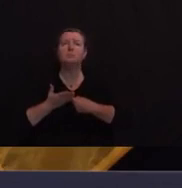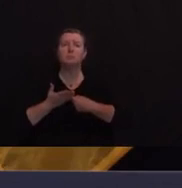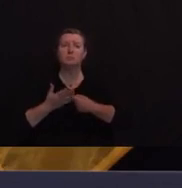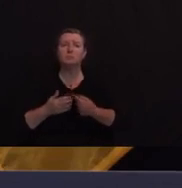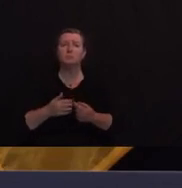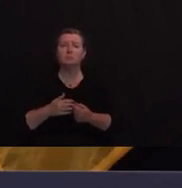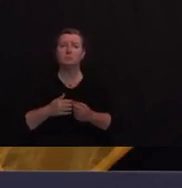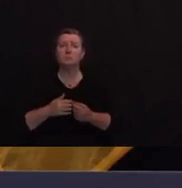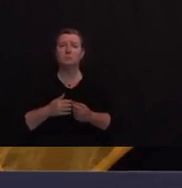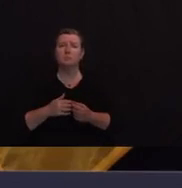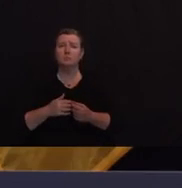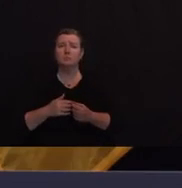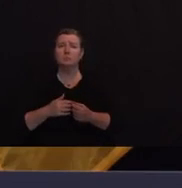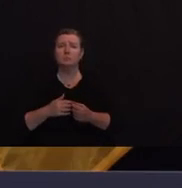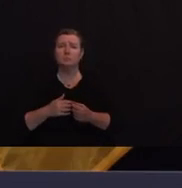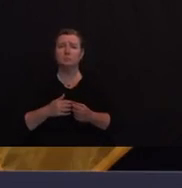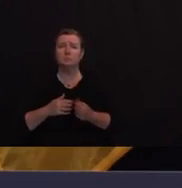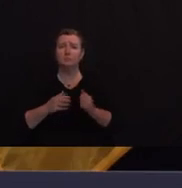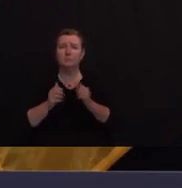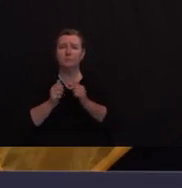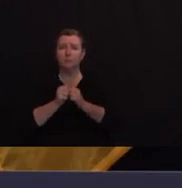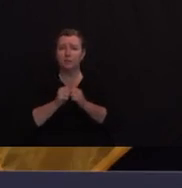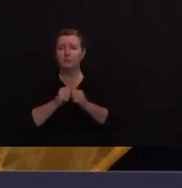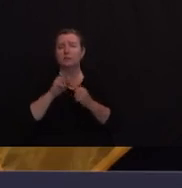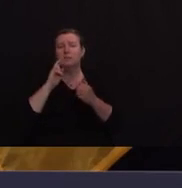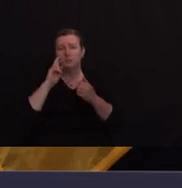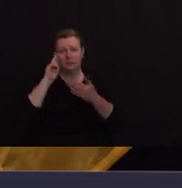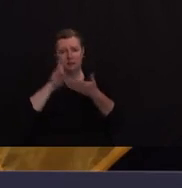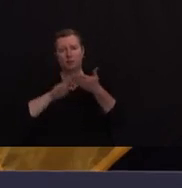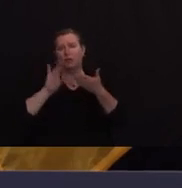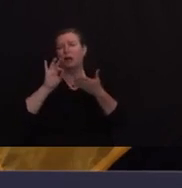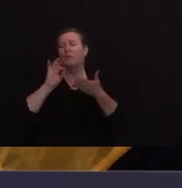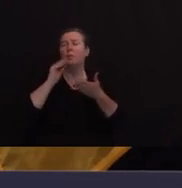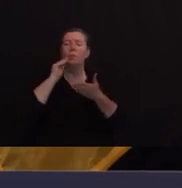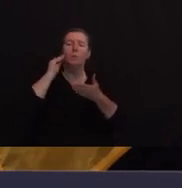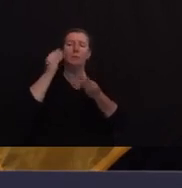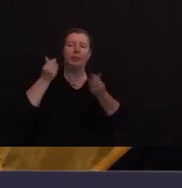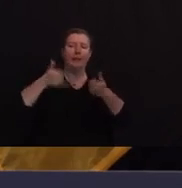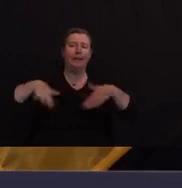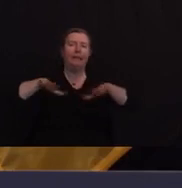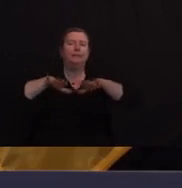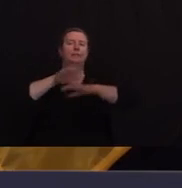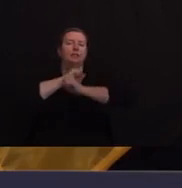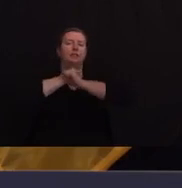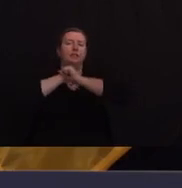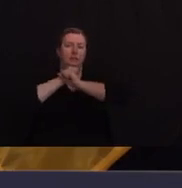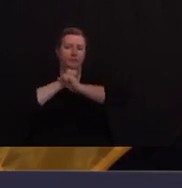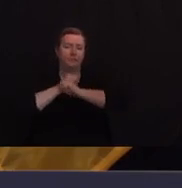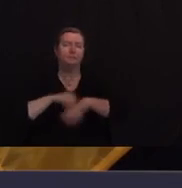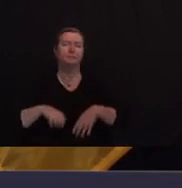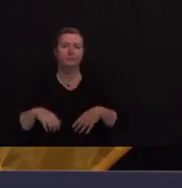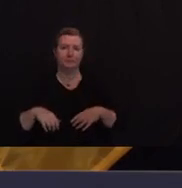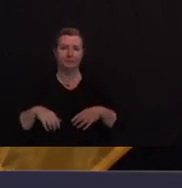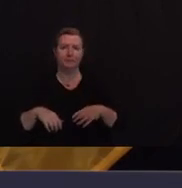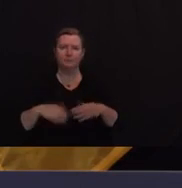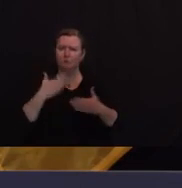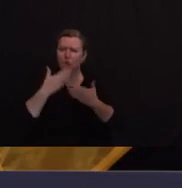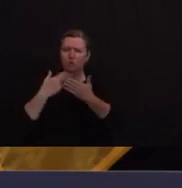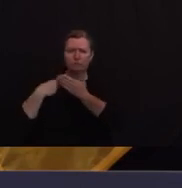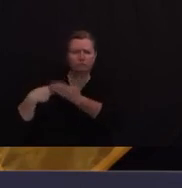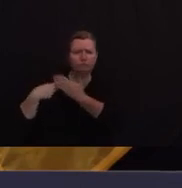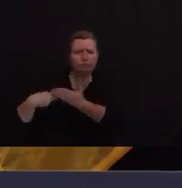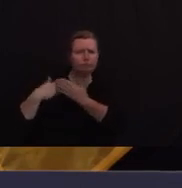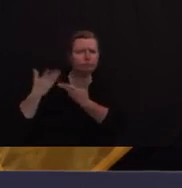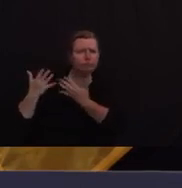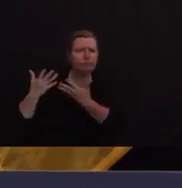with the Secretary of Homeland Security, Ali Mayorkas. We had a good conversation. You know, we're constantly